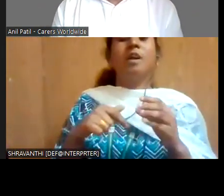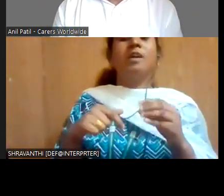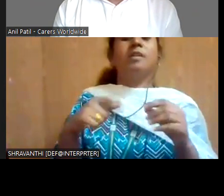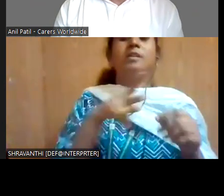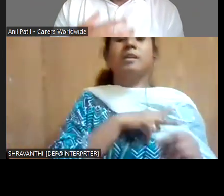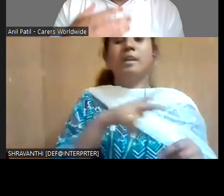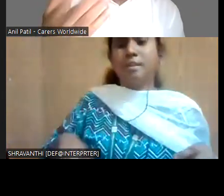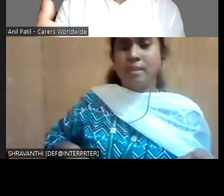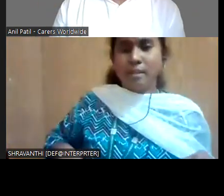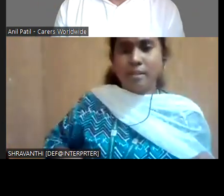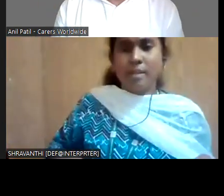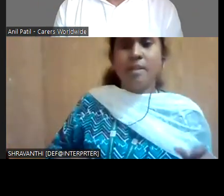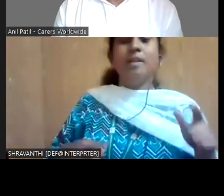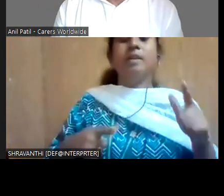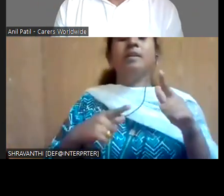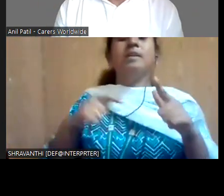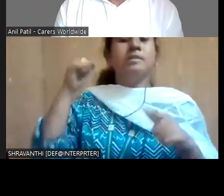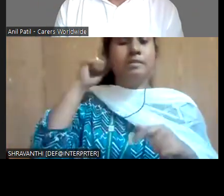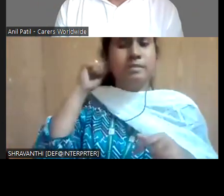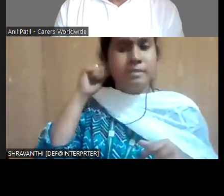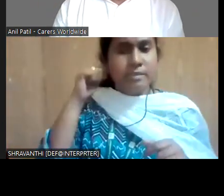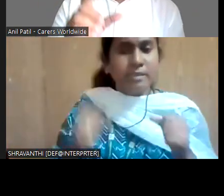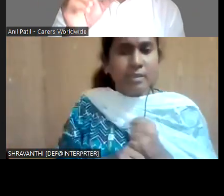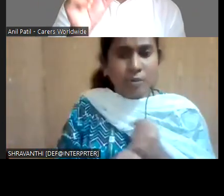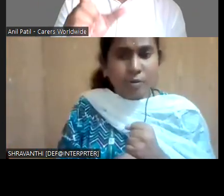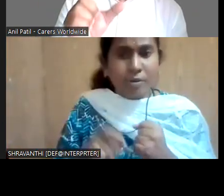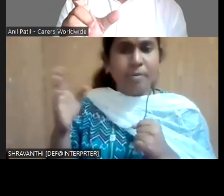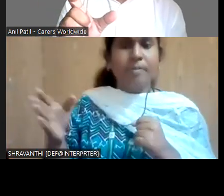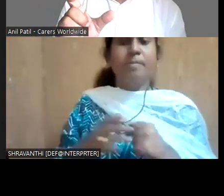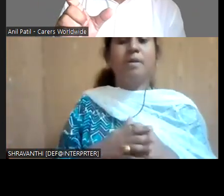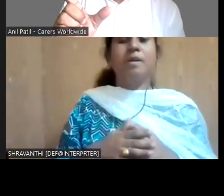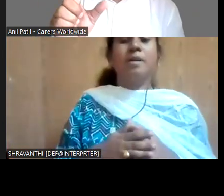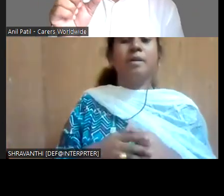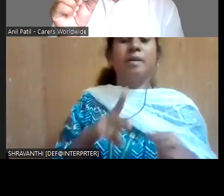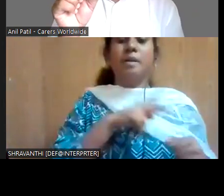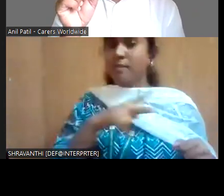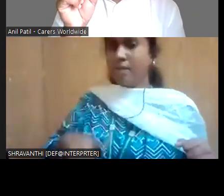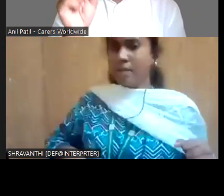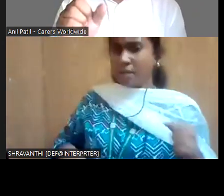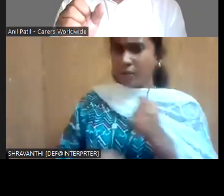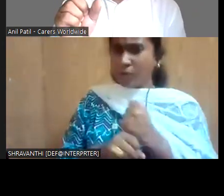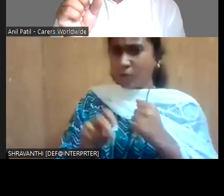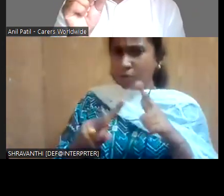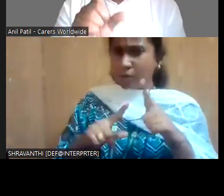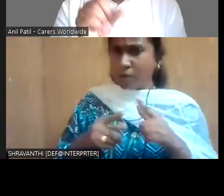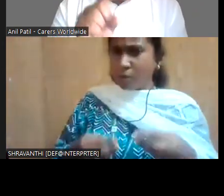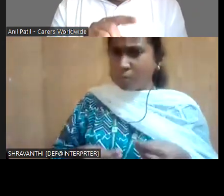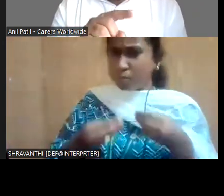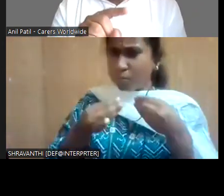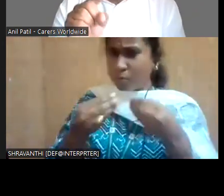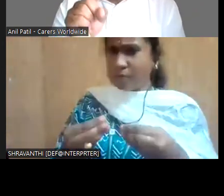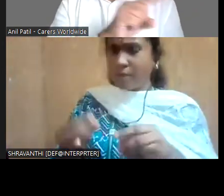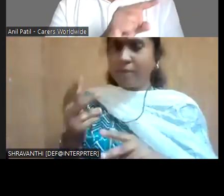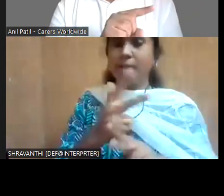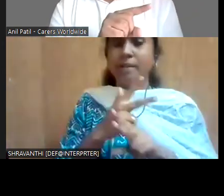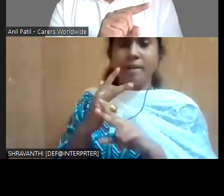Nadu government. And we have made a recommendation to government. And Karnataka government is providing caregivers